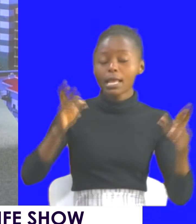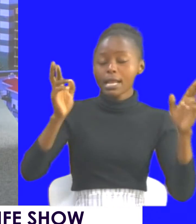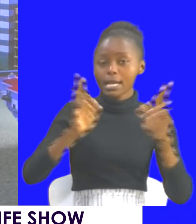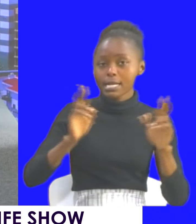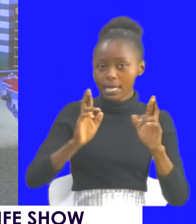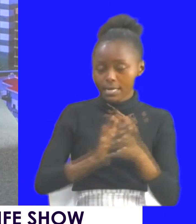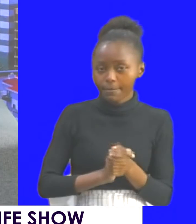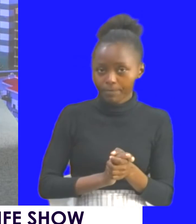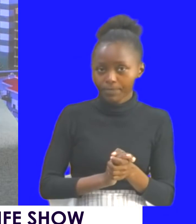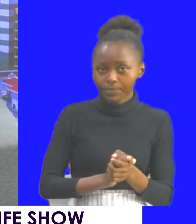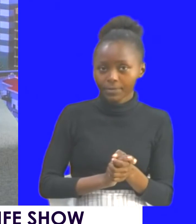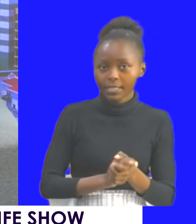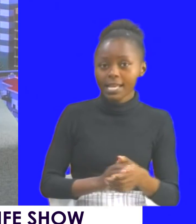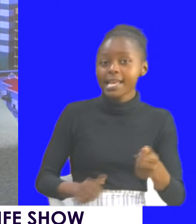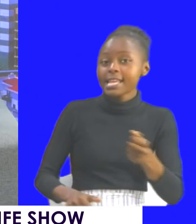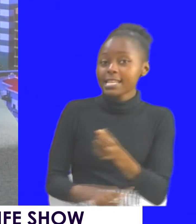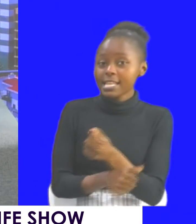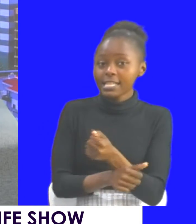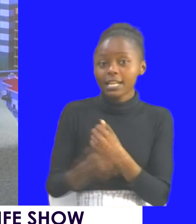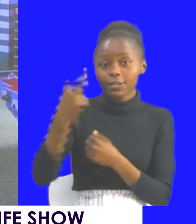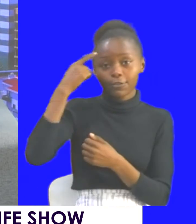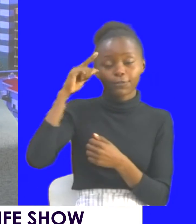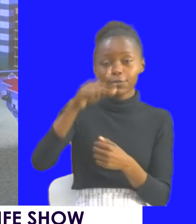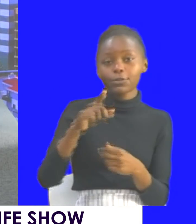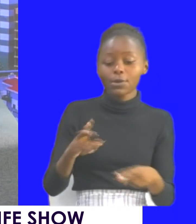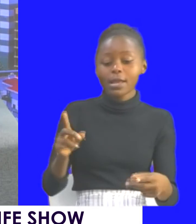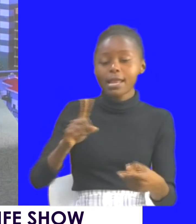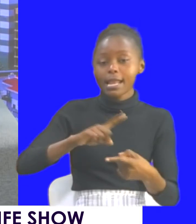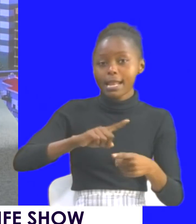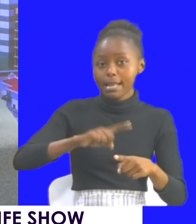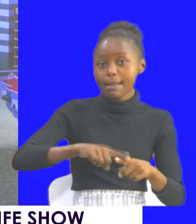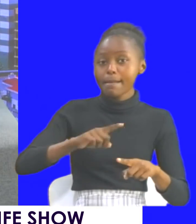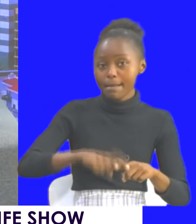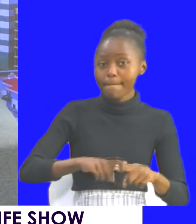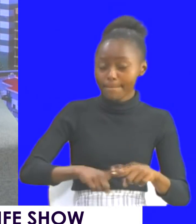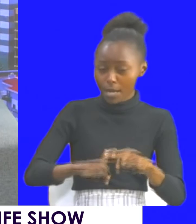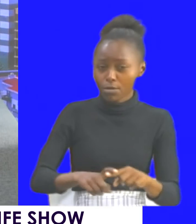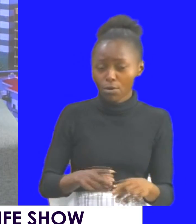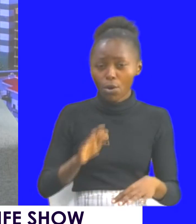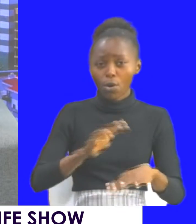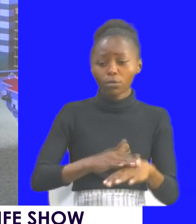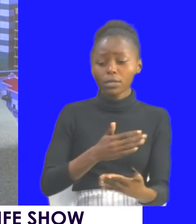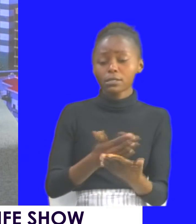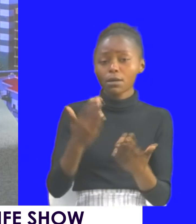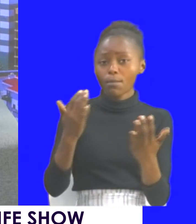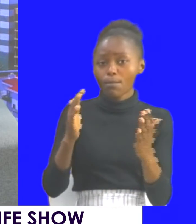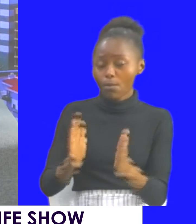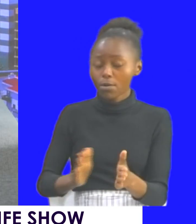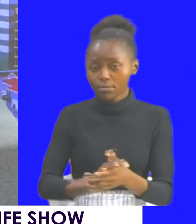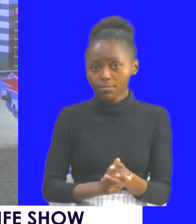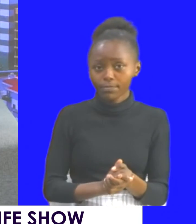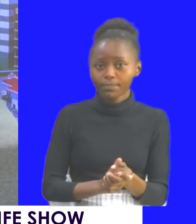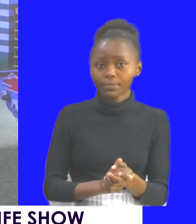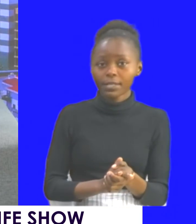ready. It is dangerous for you to depend on someone else for your happiness. If you're marrying so